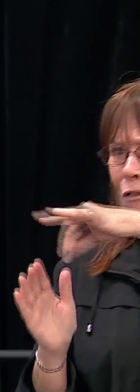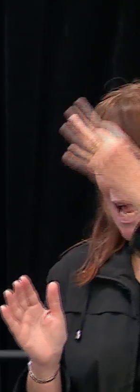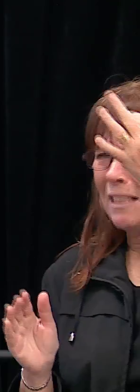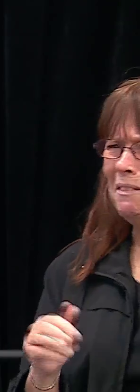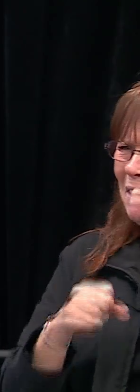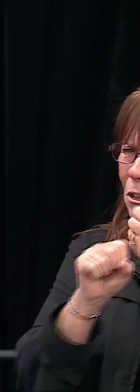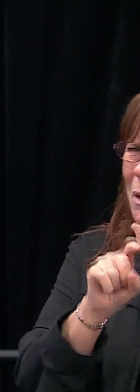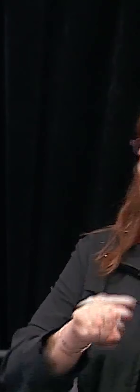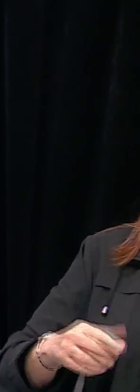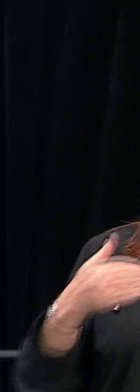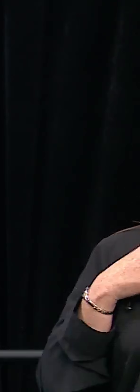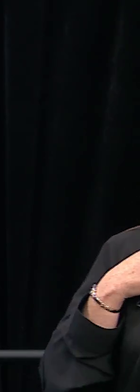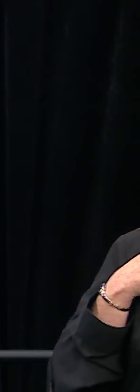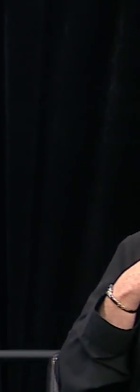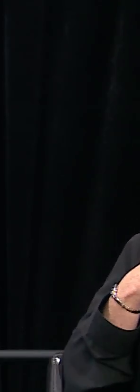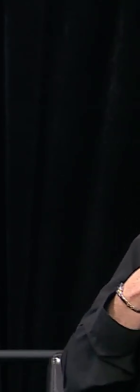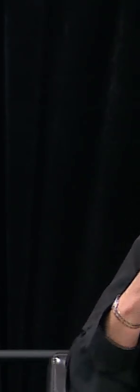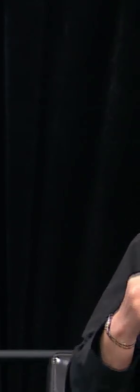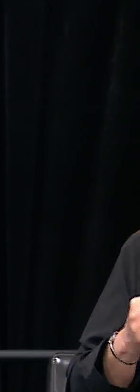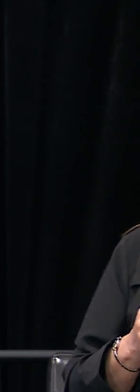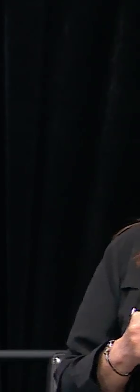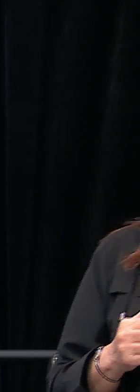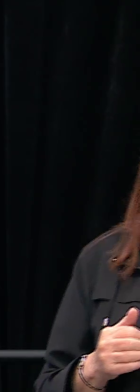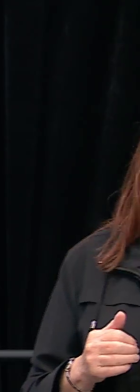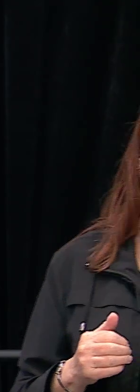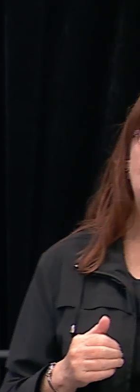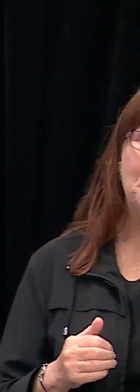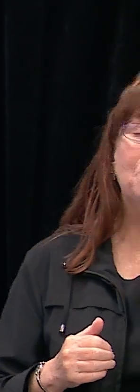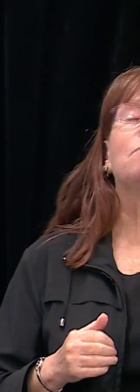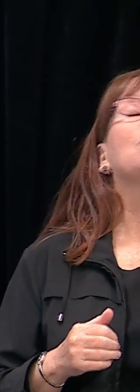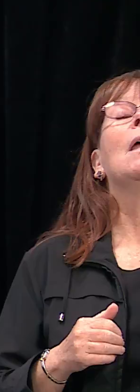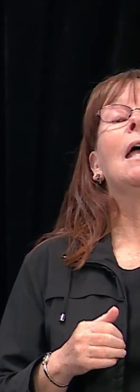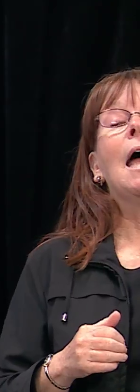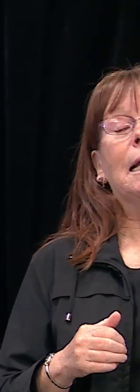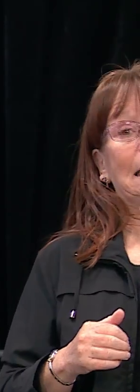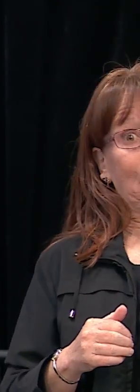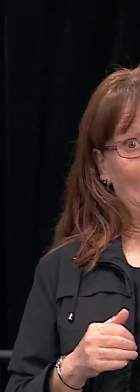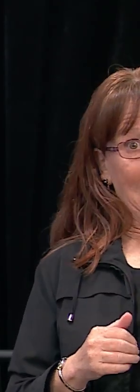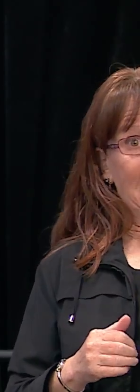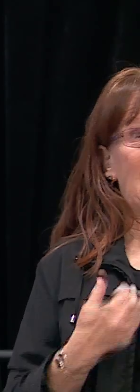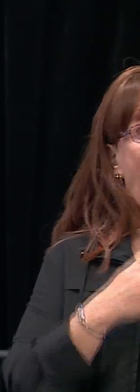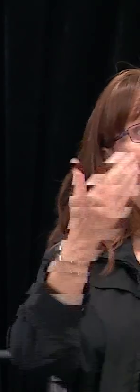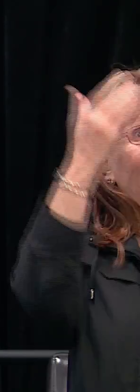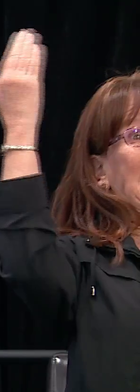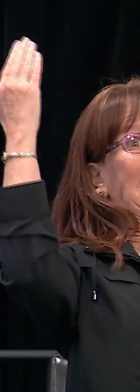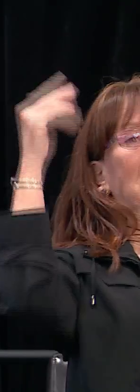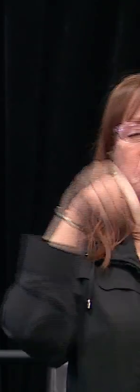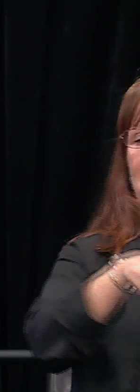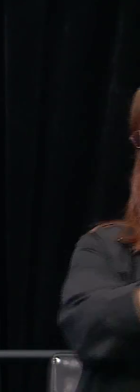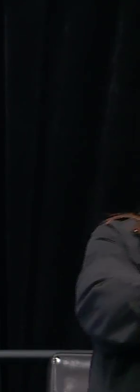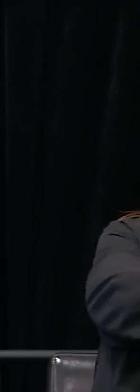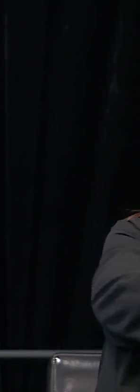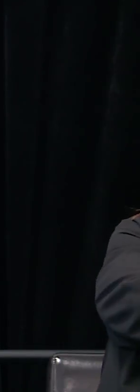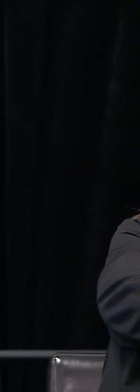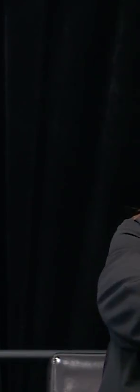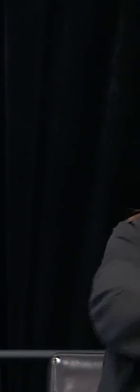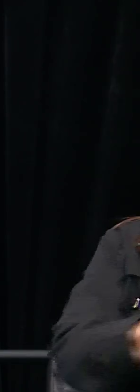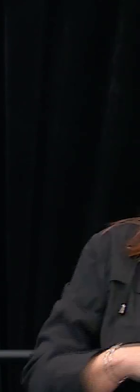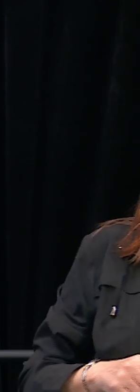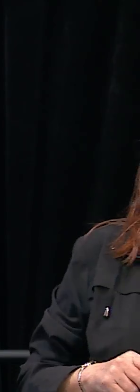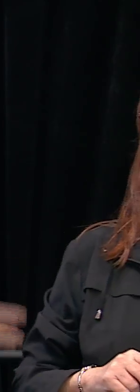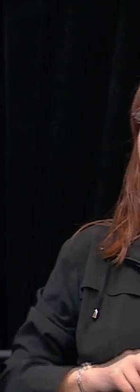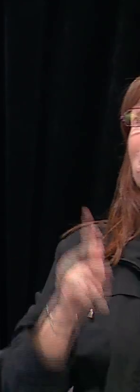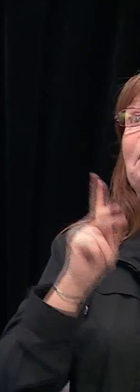told me, America, it's the heaven for accessibility. This is the heaven for deaf people. People that go there,